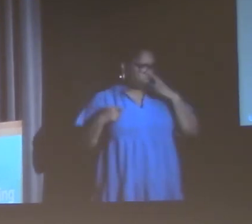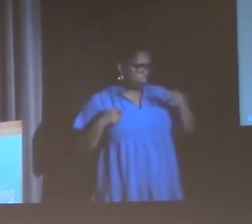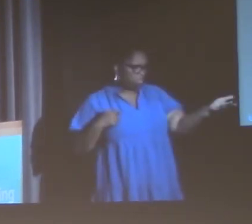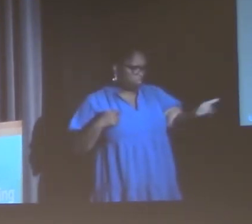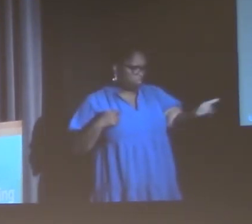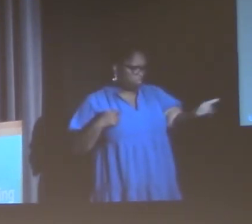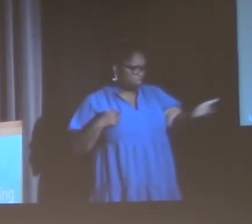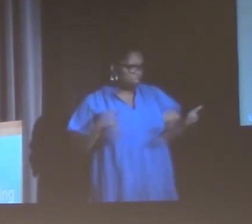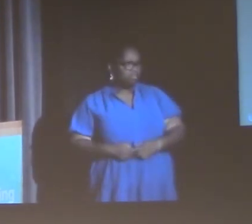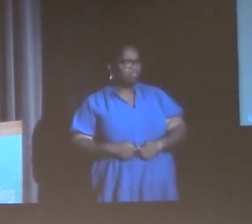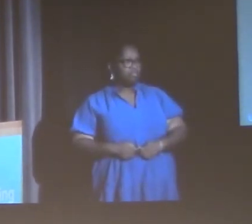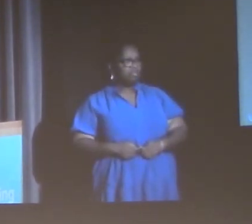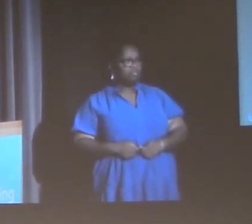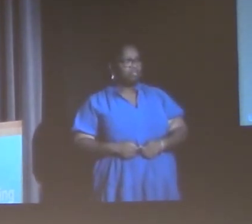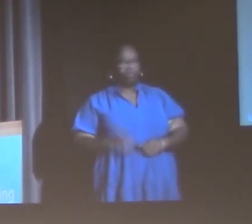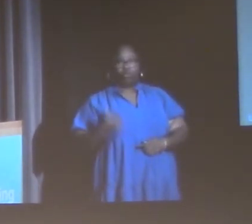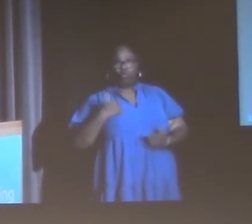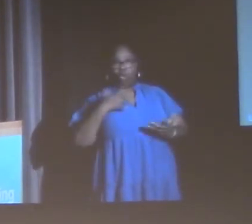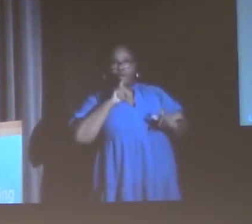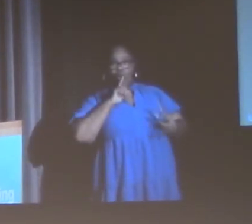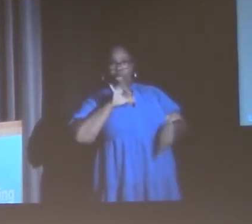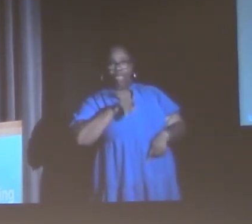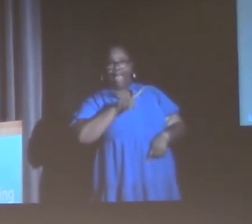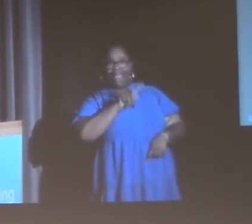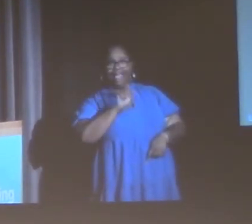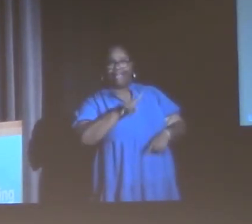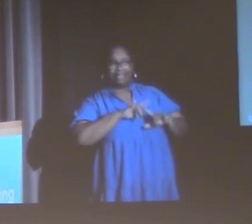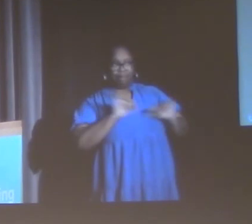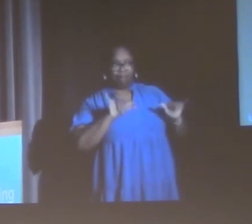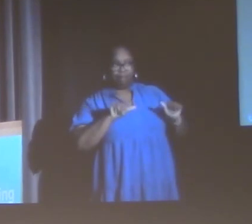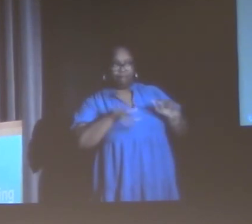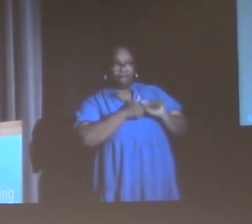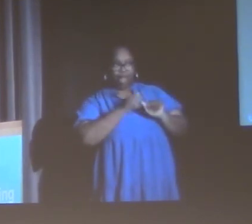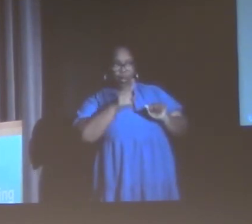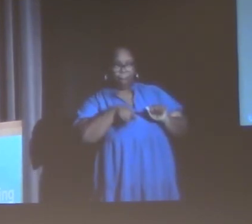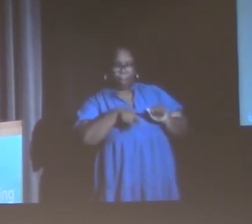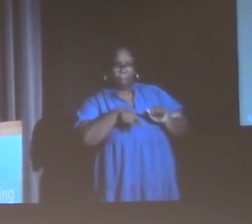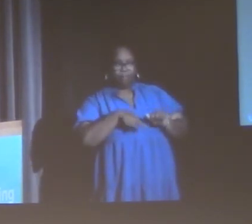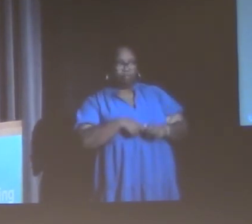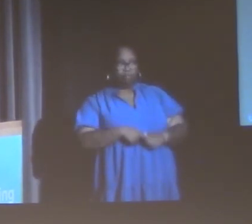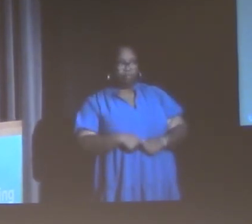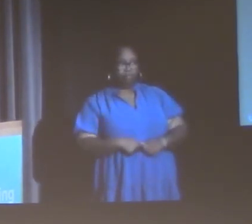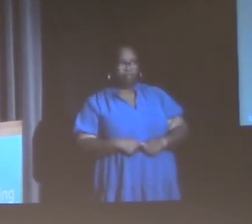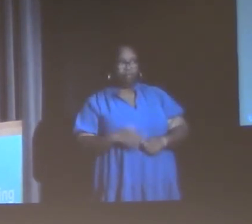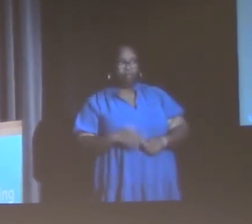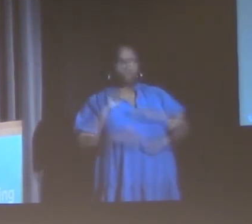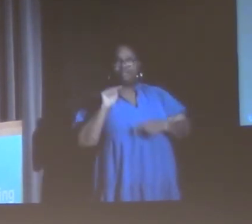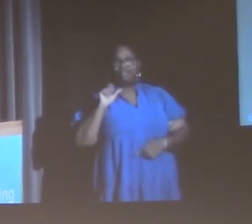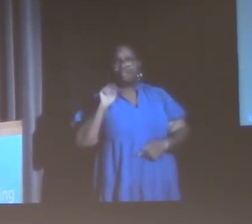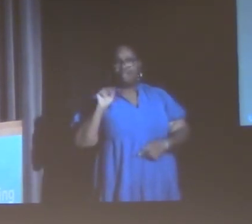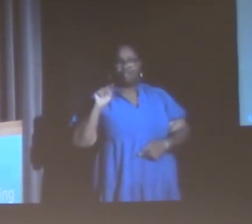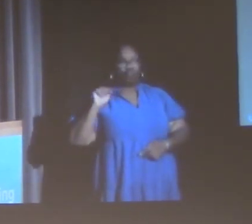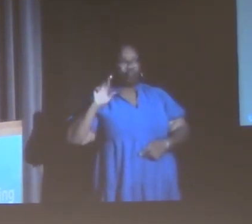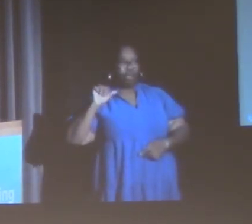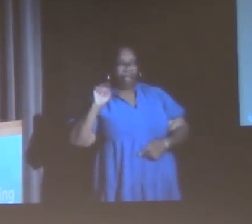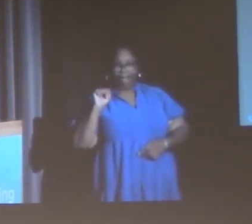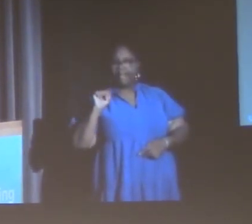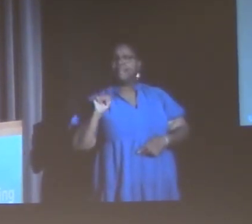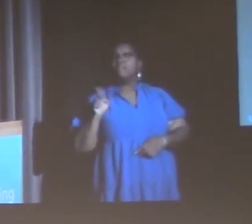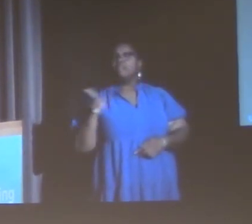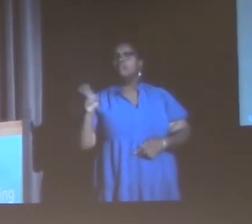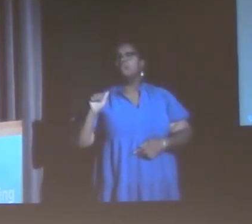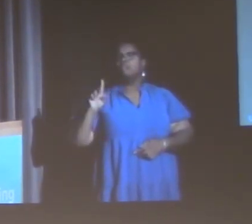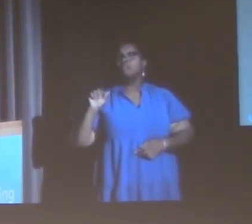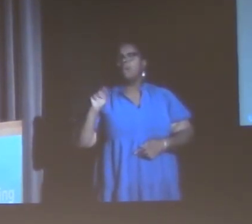asking? So I want to answer that and ask a follow-up question also. So my name is Tran. Like Adamu named earlier, I was